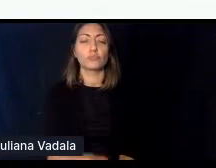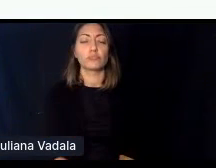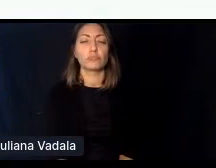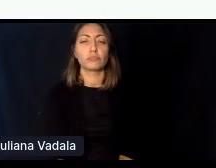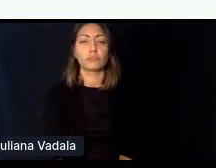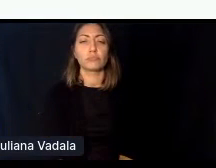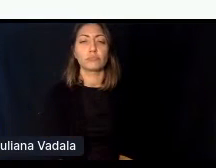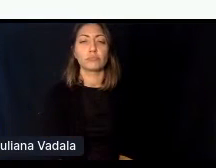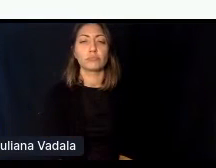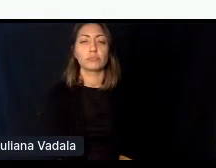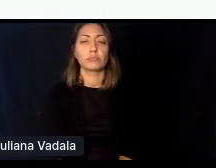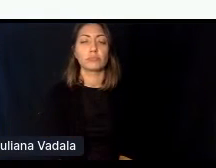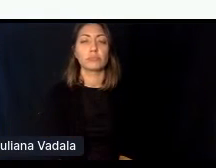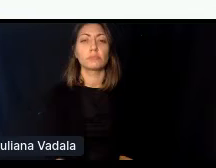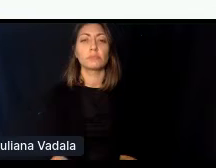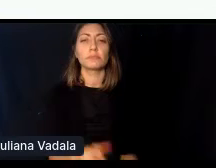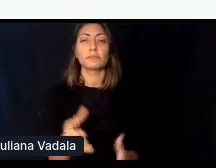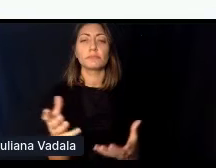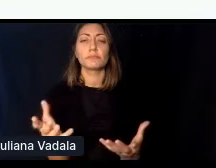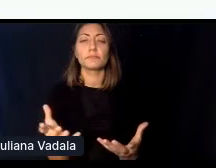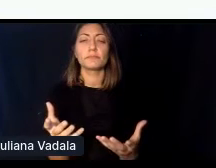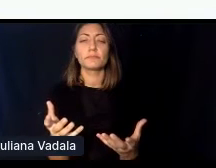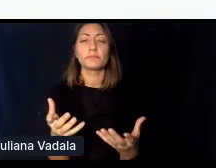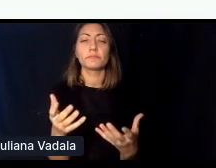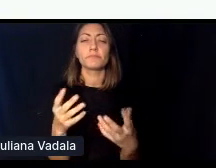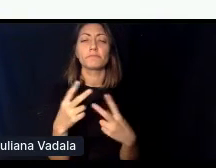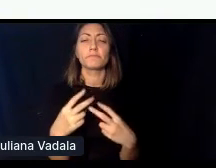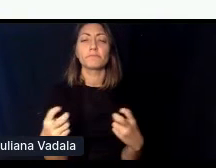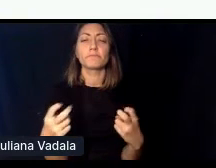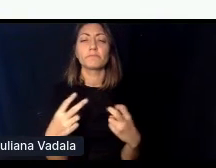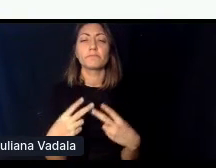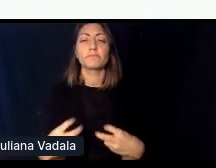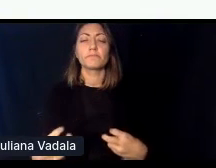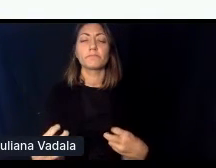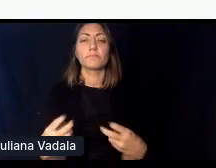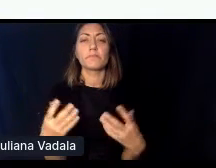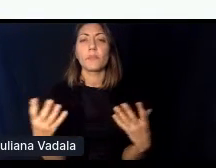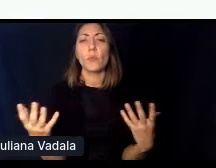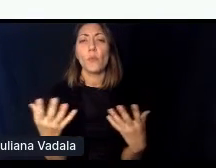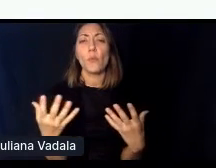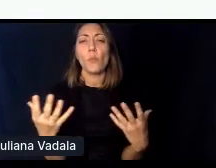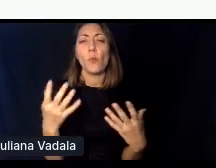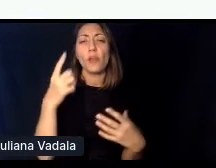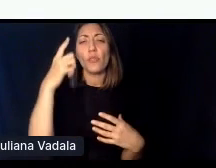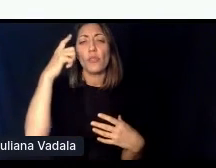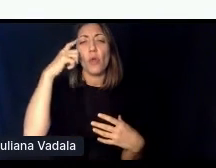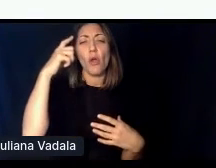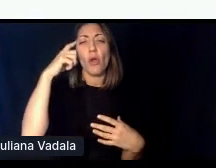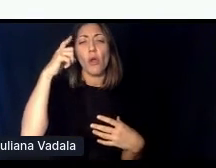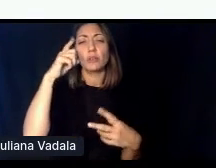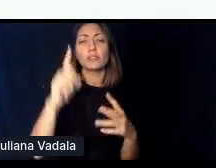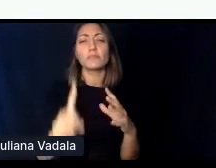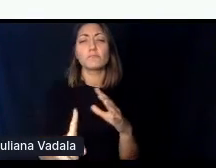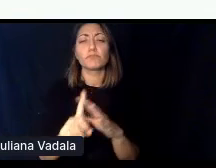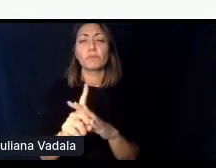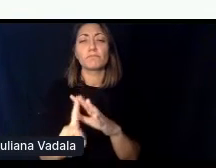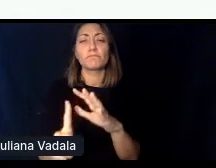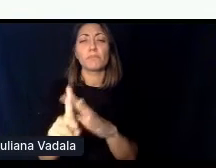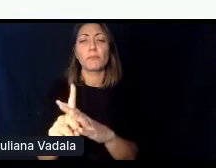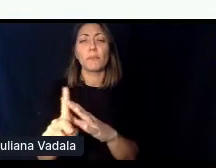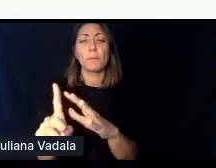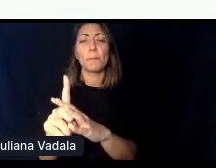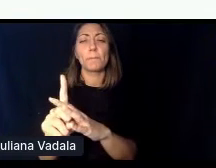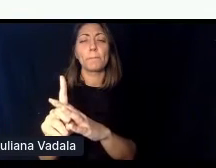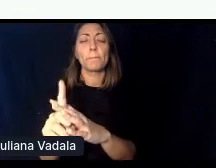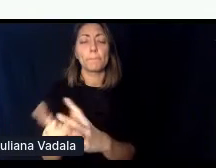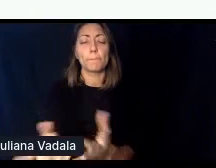Give them your attention and acknowledge these natural experiences, and then just let them pass. Don't sit with them very long, just let